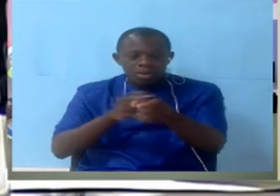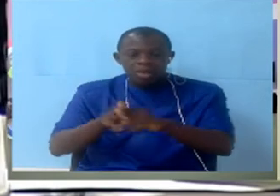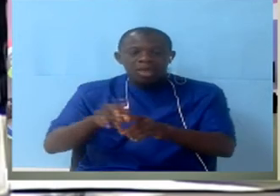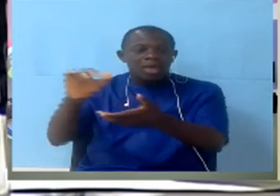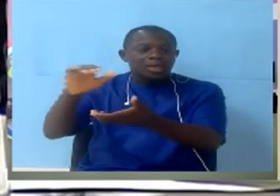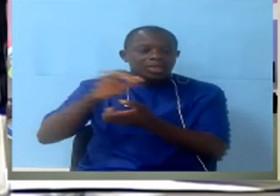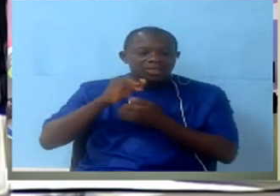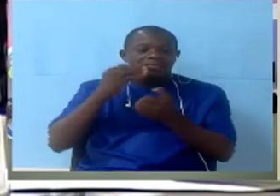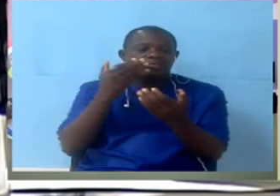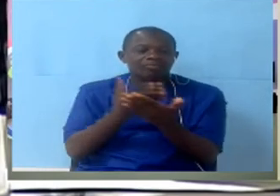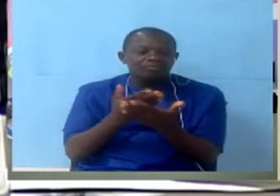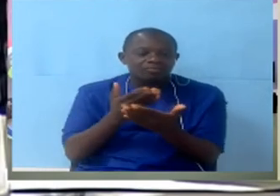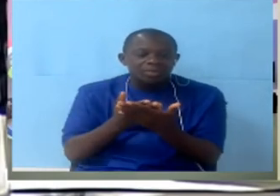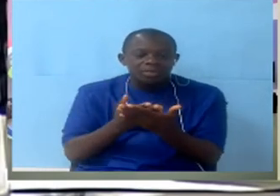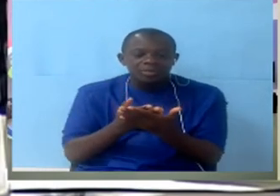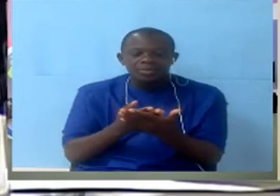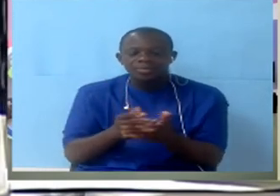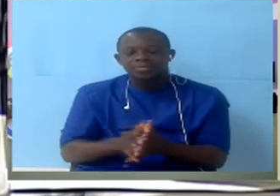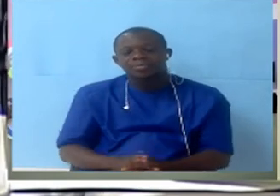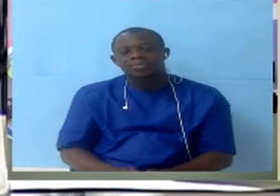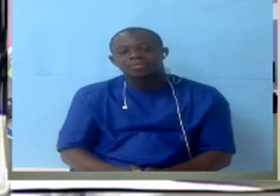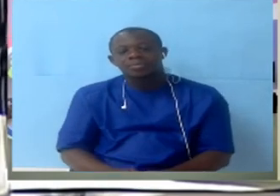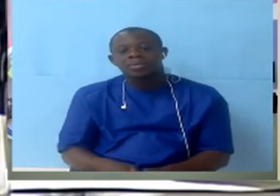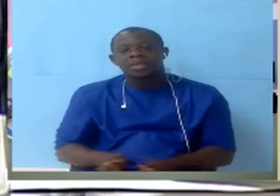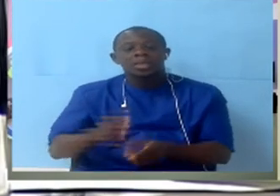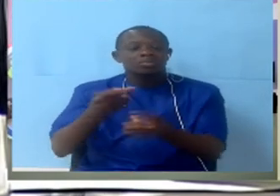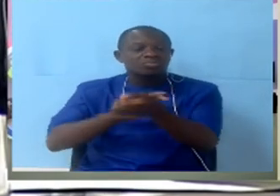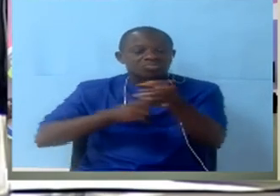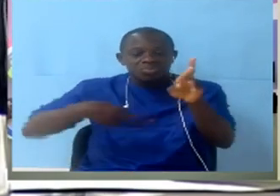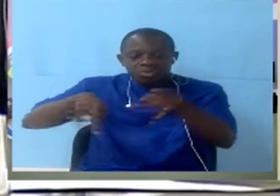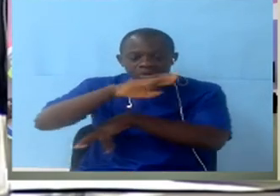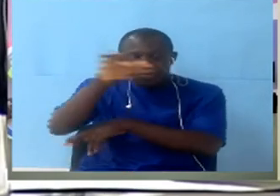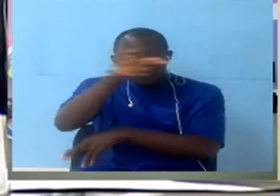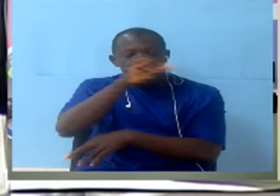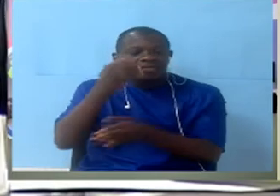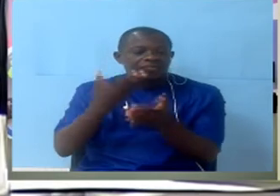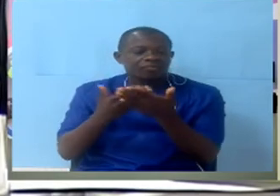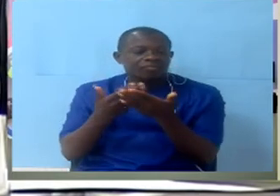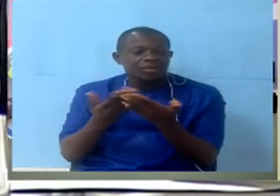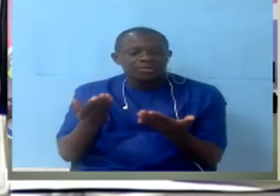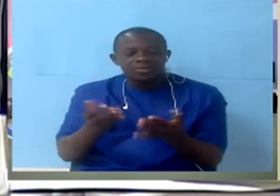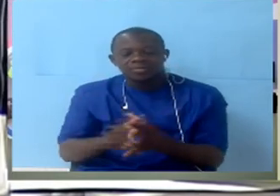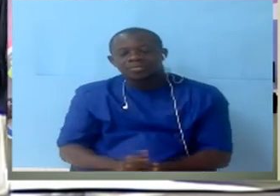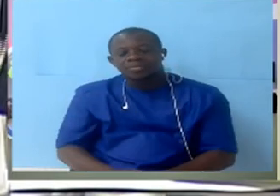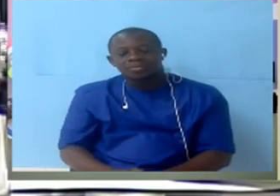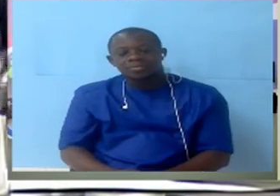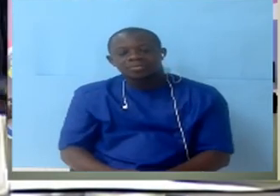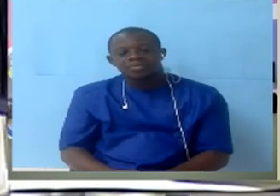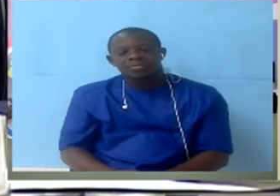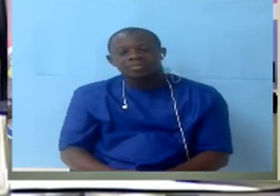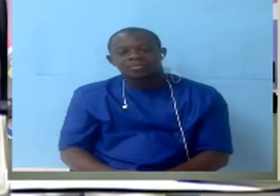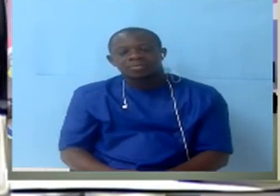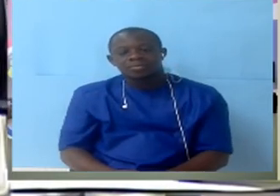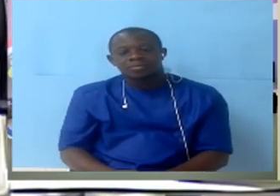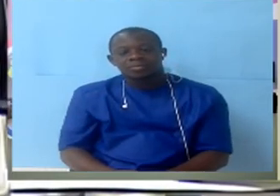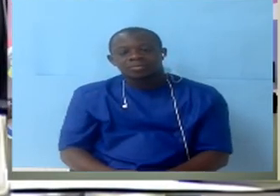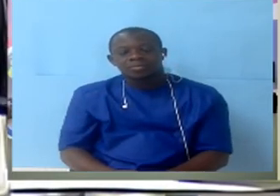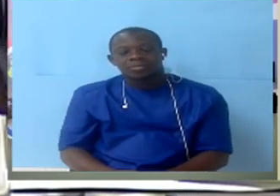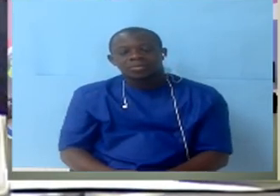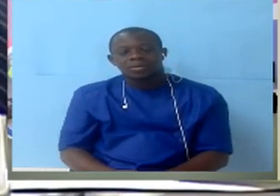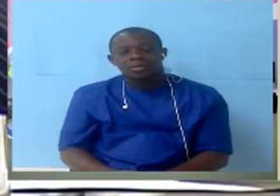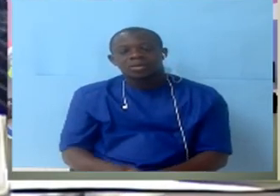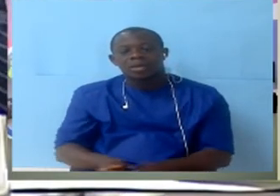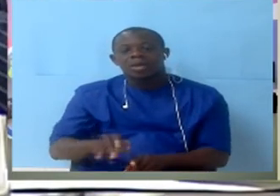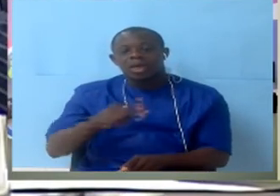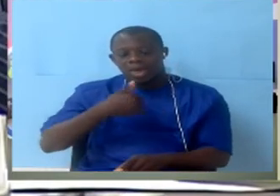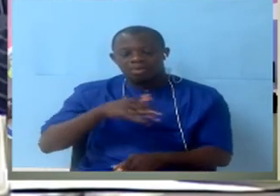them. Ha. The sheep were returned. And we murundi di boradin giramen. And we ko yabe murundi ha. And I